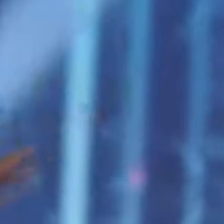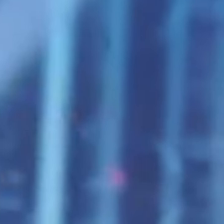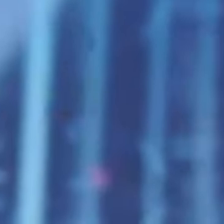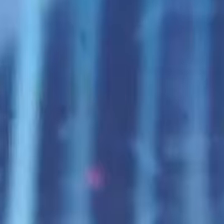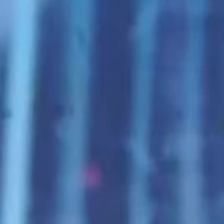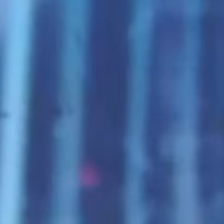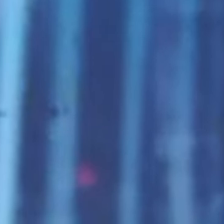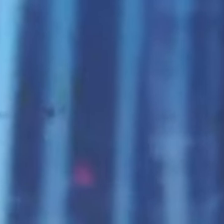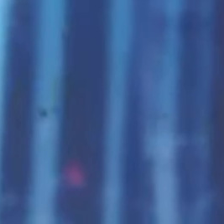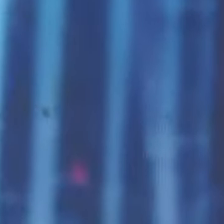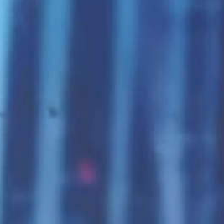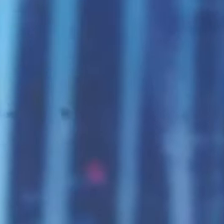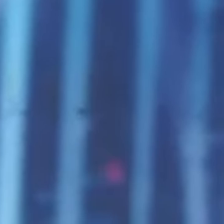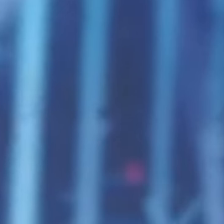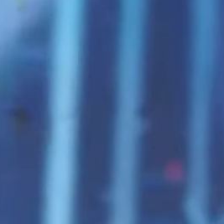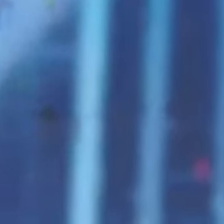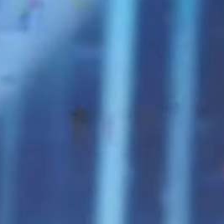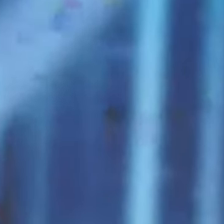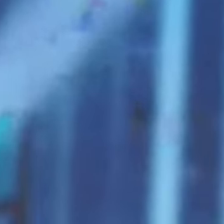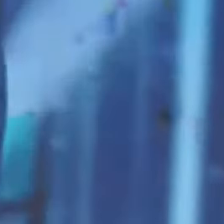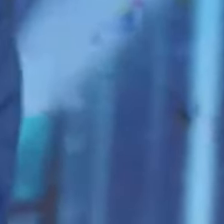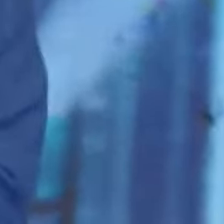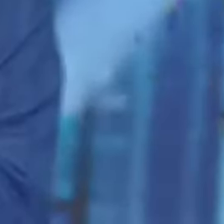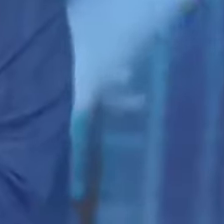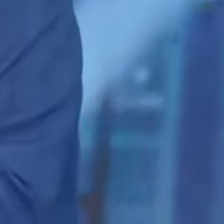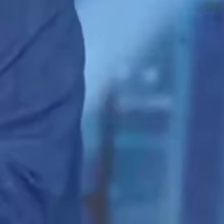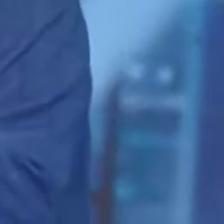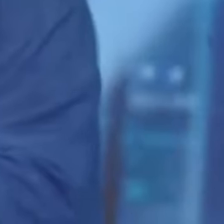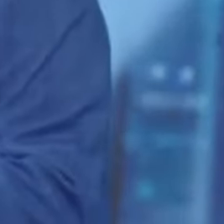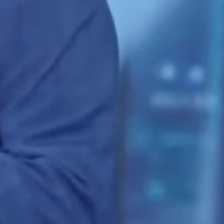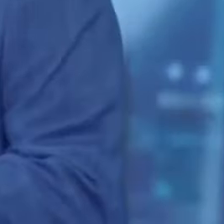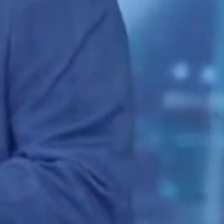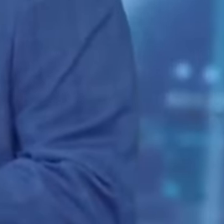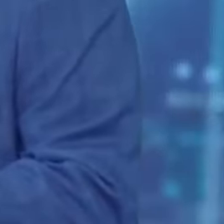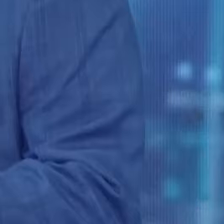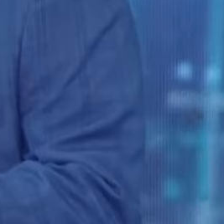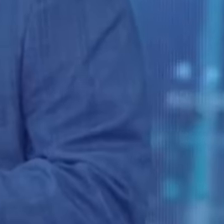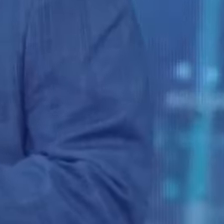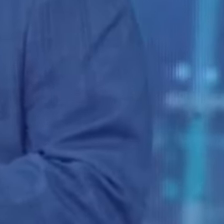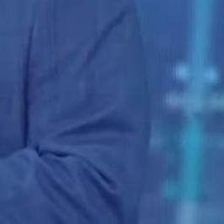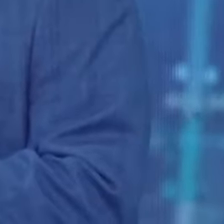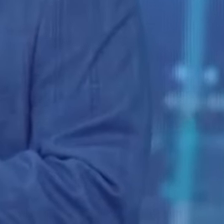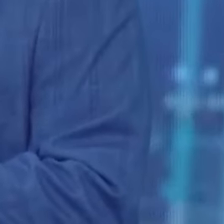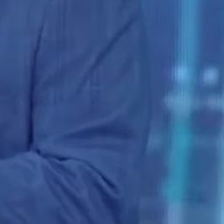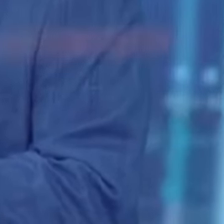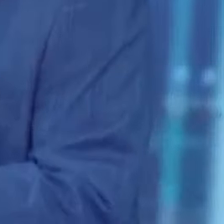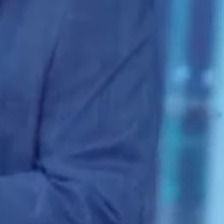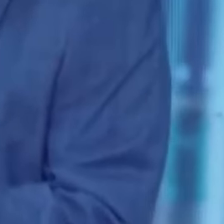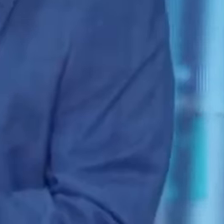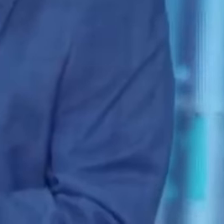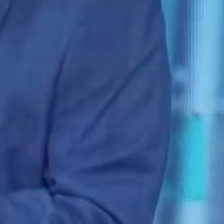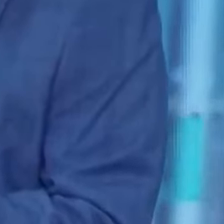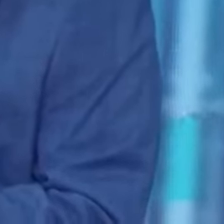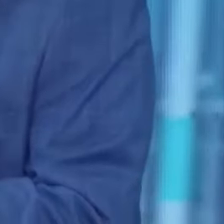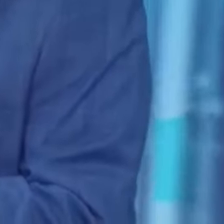every time a call comes, every time a challenge comes, and then you're training the members of your body not to